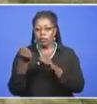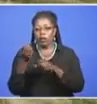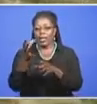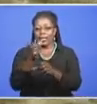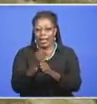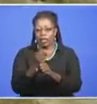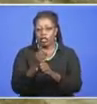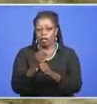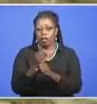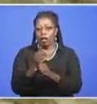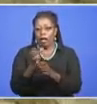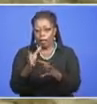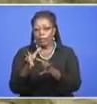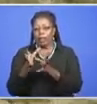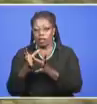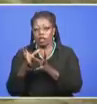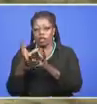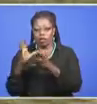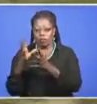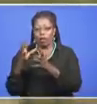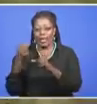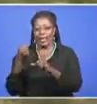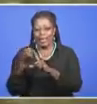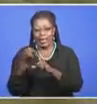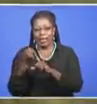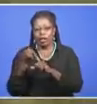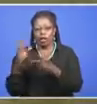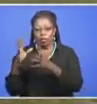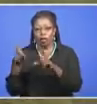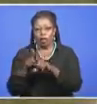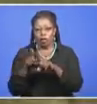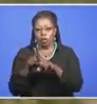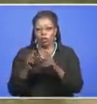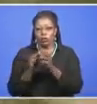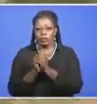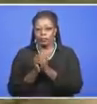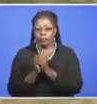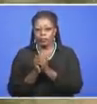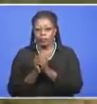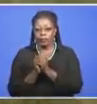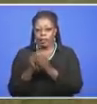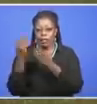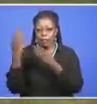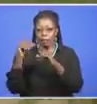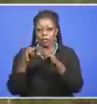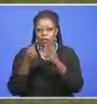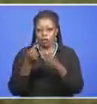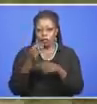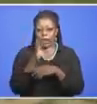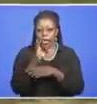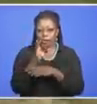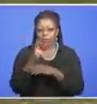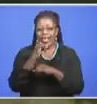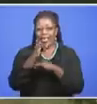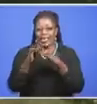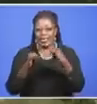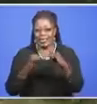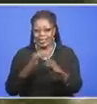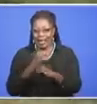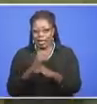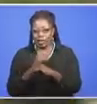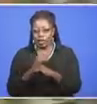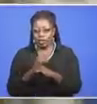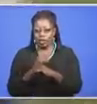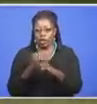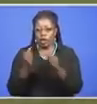ball, throwing it, and getting hits. The tournament is round-robin format with the Bahamas in Group F International, along with Puerto